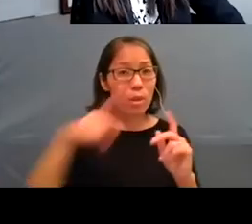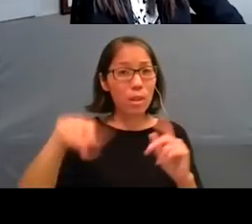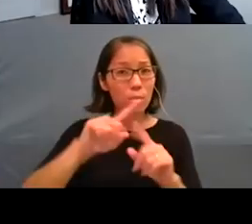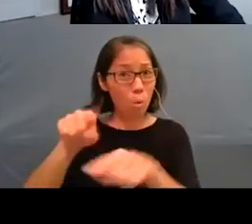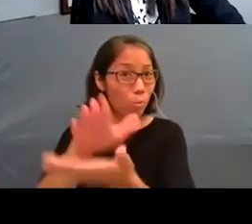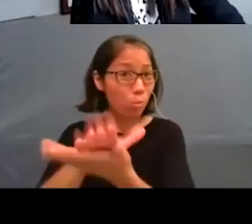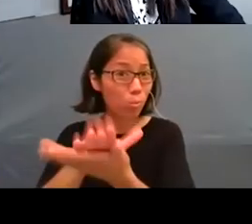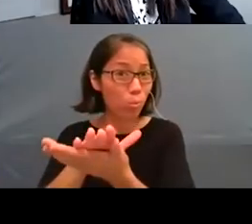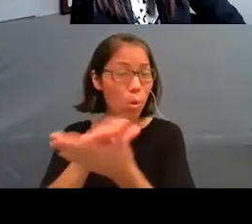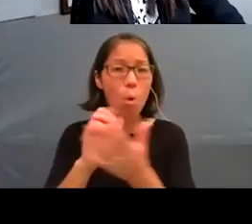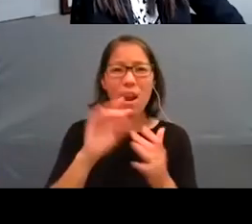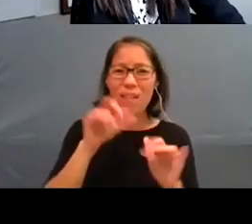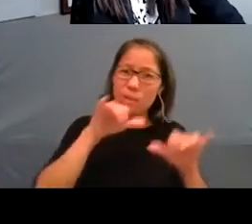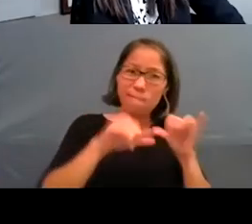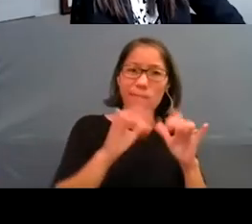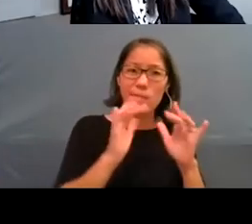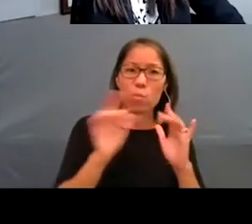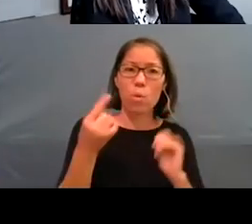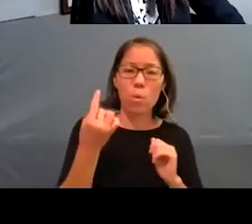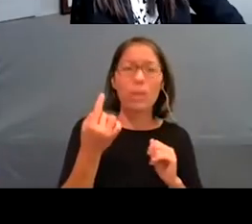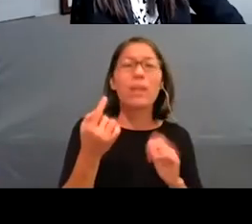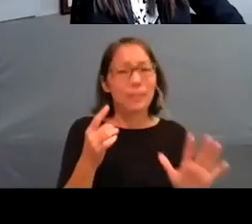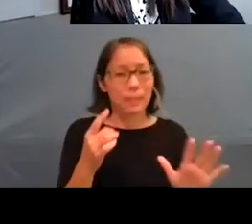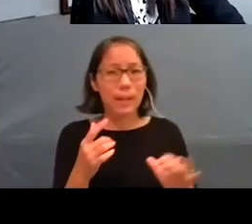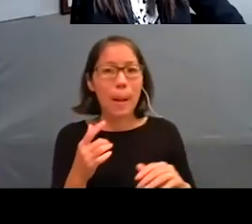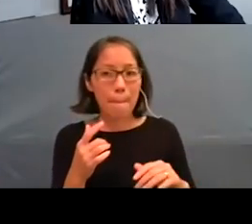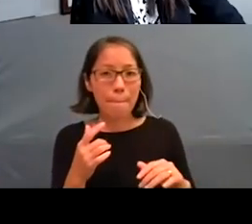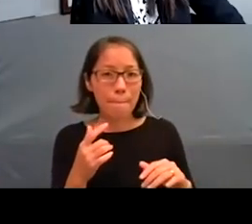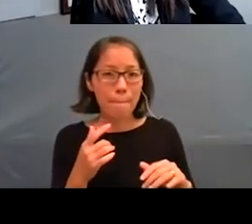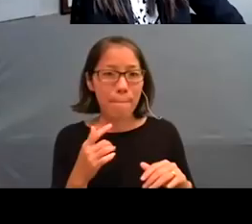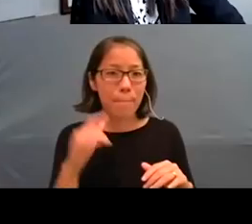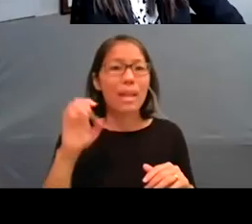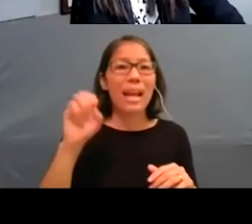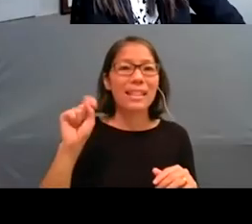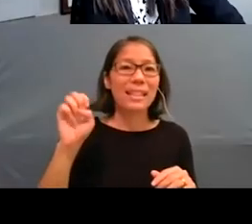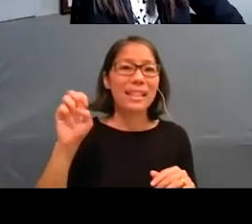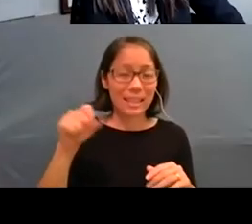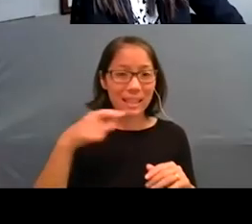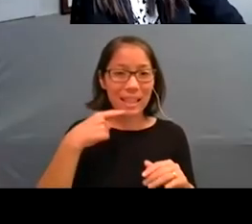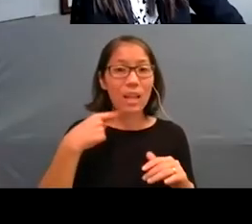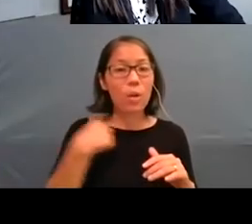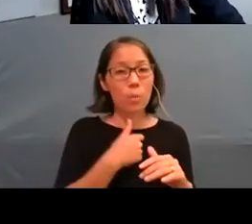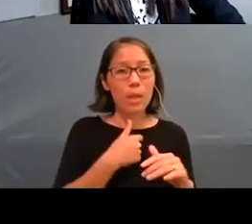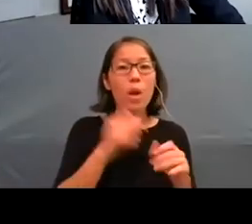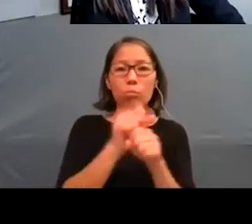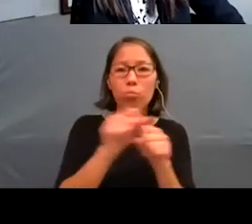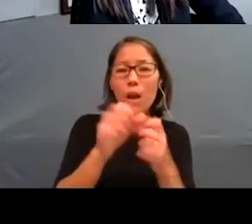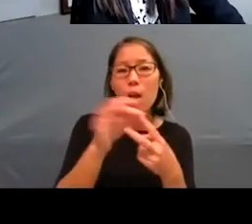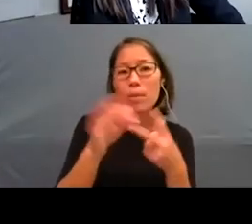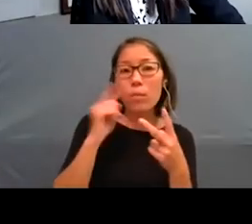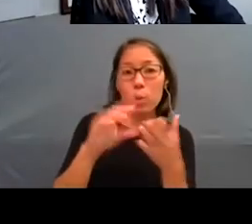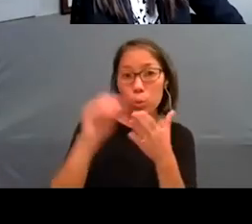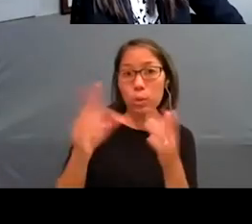Yes, and we'll go more into detail on that next week, as Jenny said, but we are working on options that would allow for a student to come to the